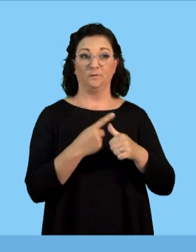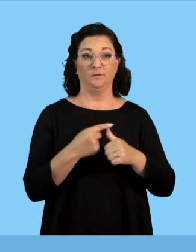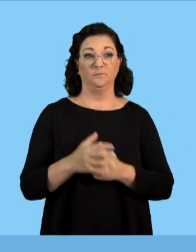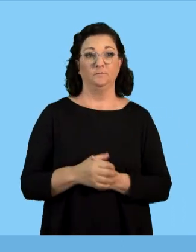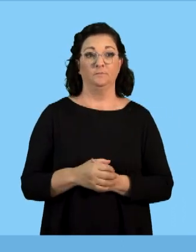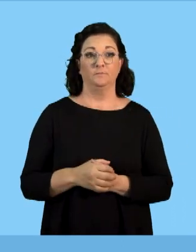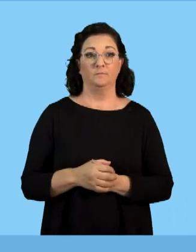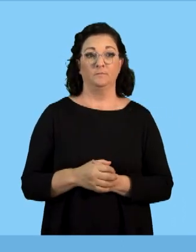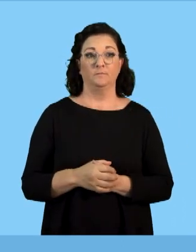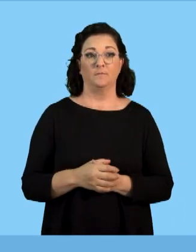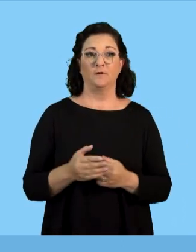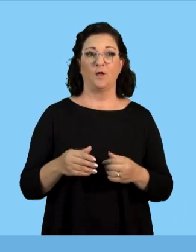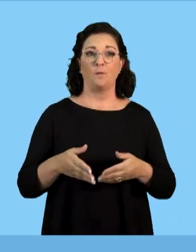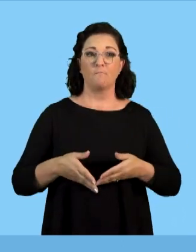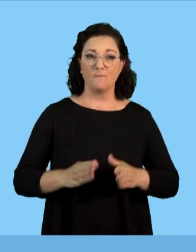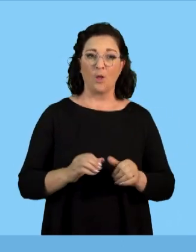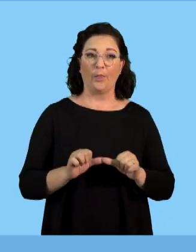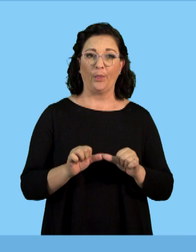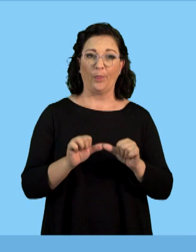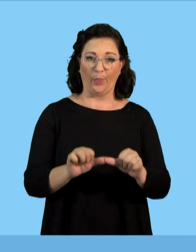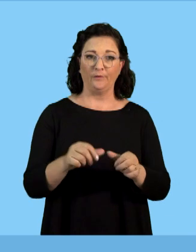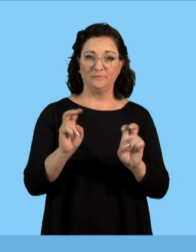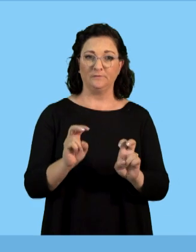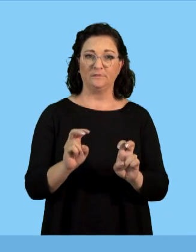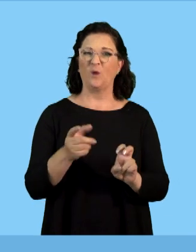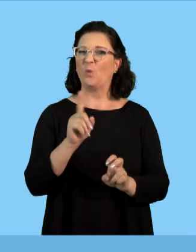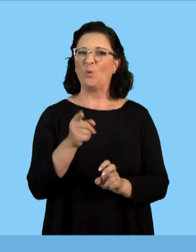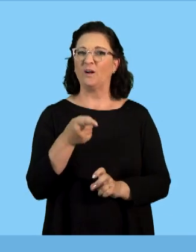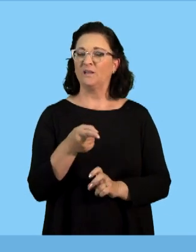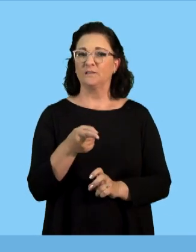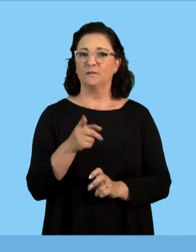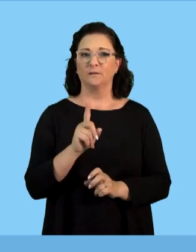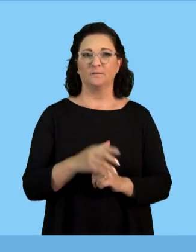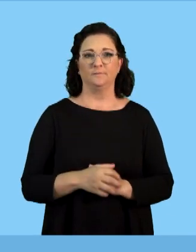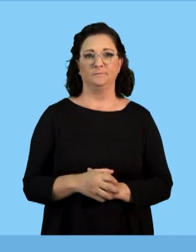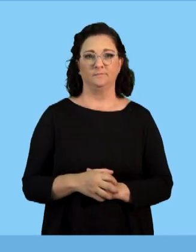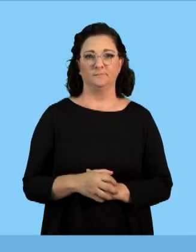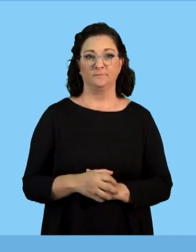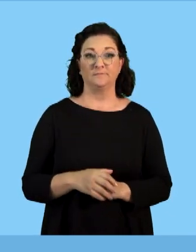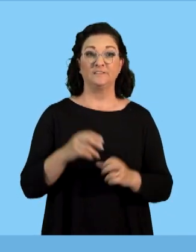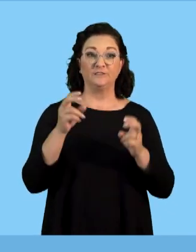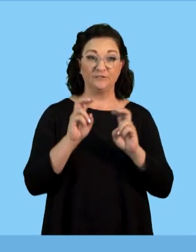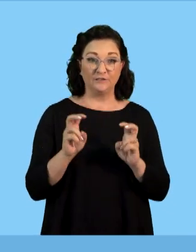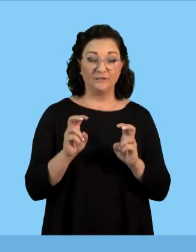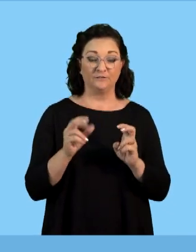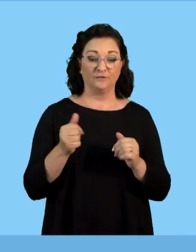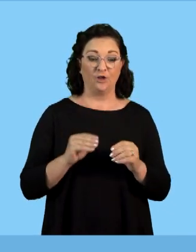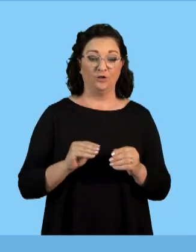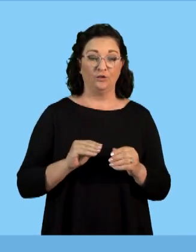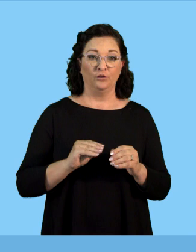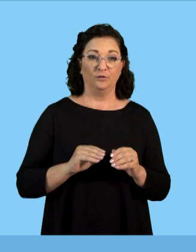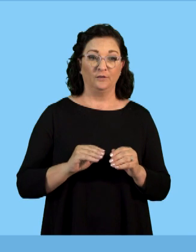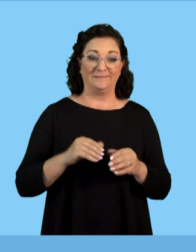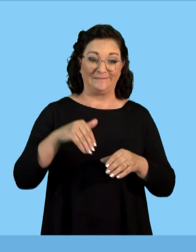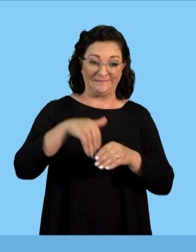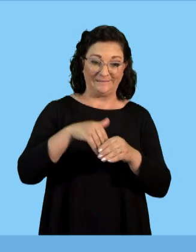one, what is a continuous path for electrical charges to flow? So we do know that these electrical charges, they flow in